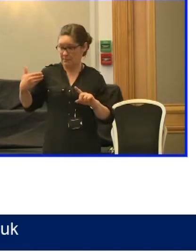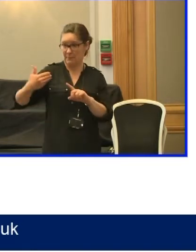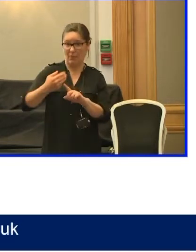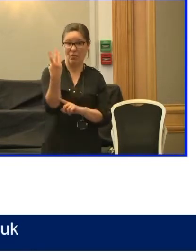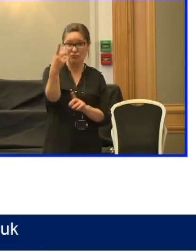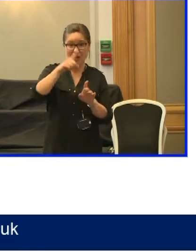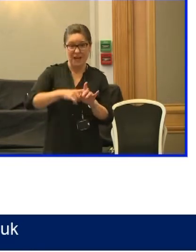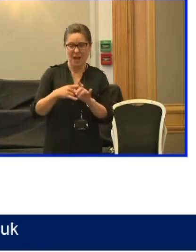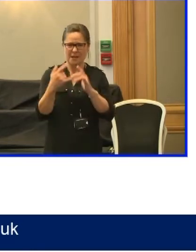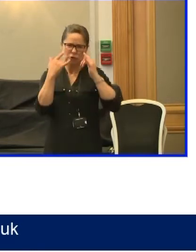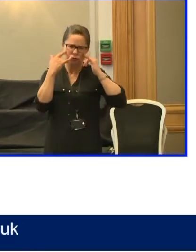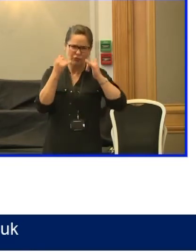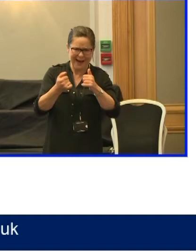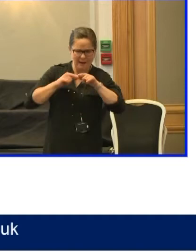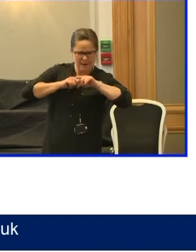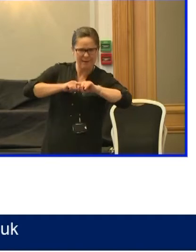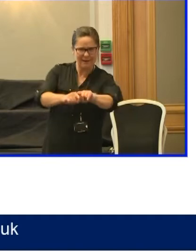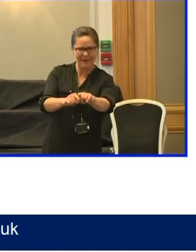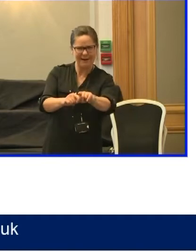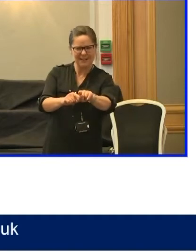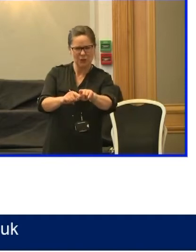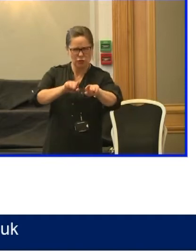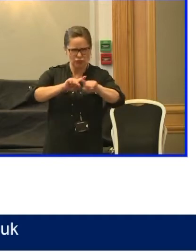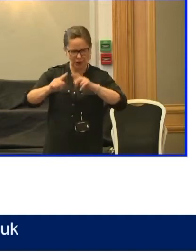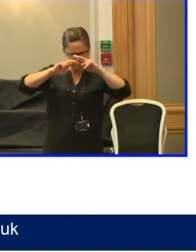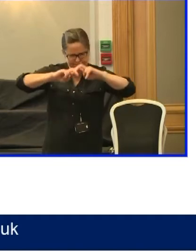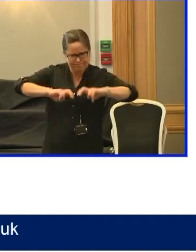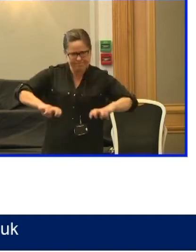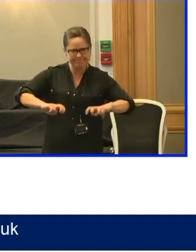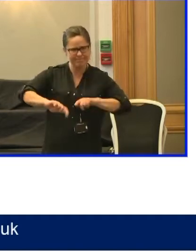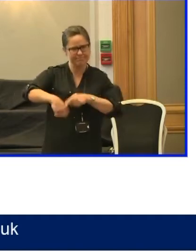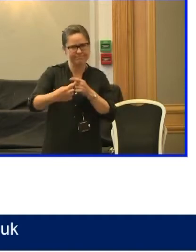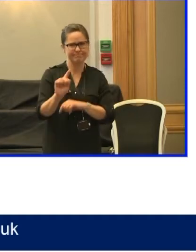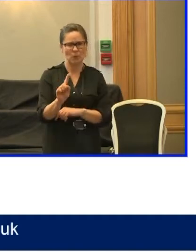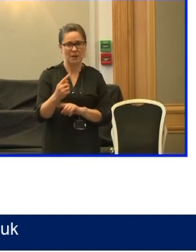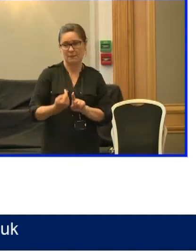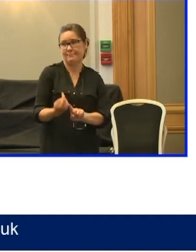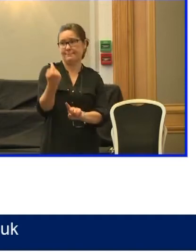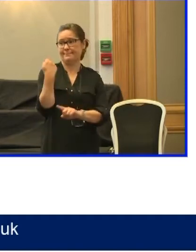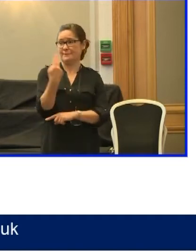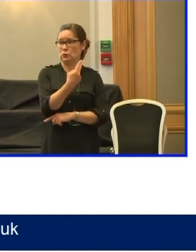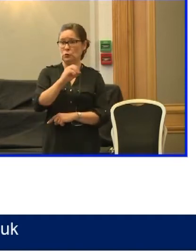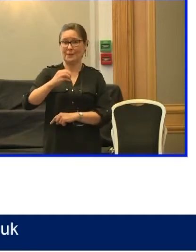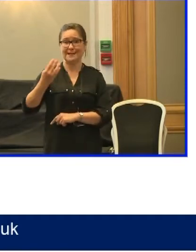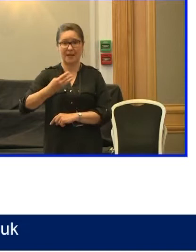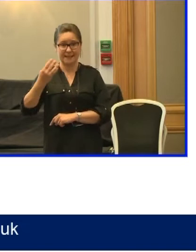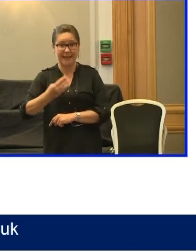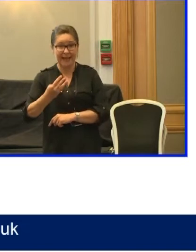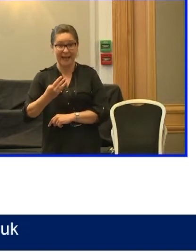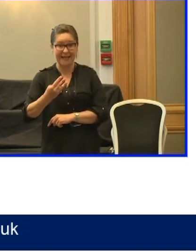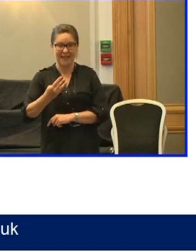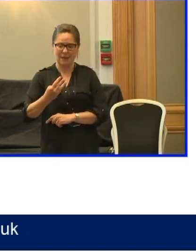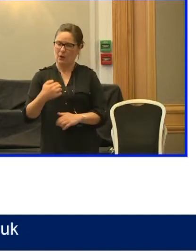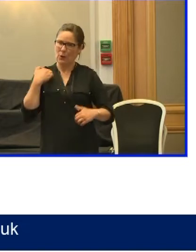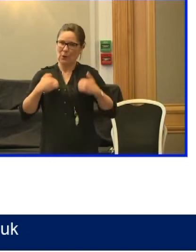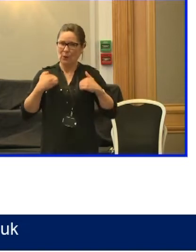surveys to really get under the skin of the challenges. We had our first in 2019, and as I've said, we're very excited to have